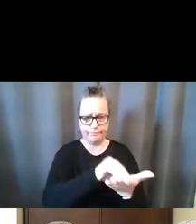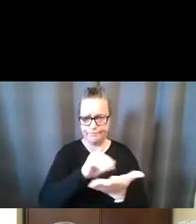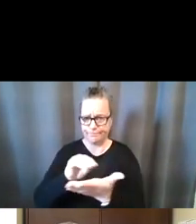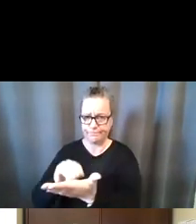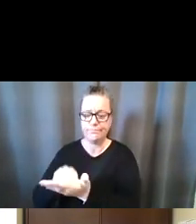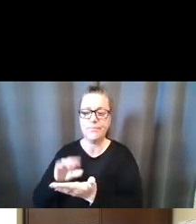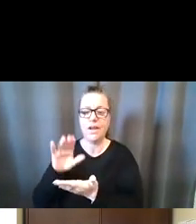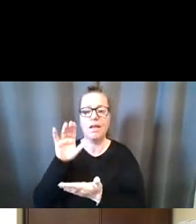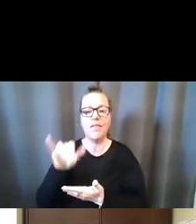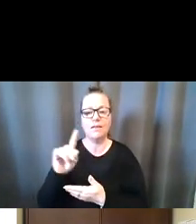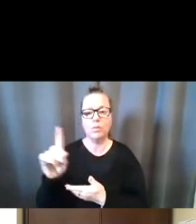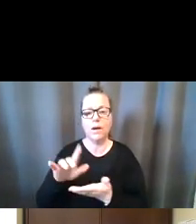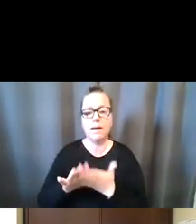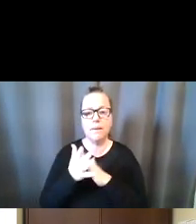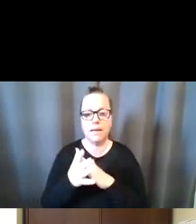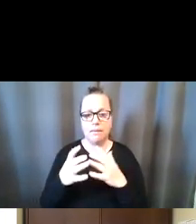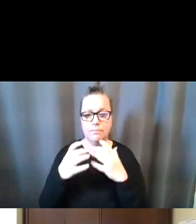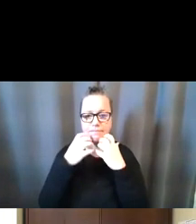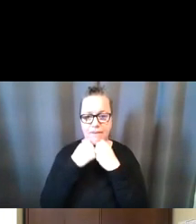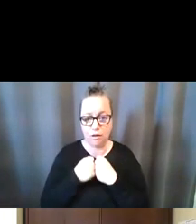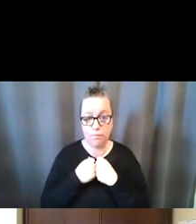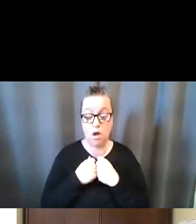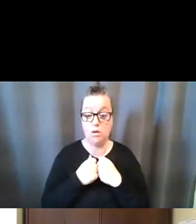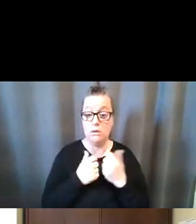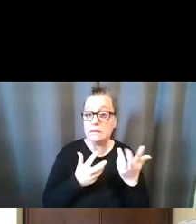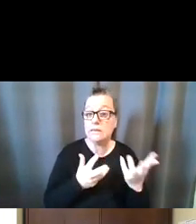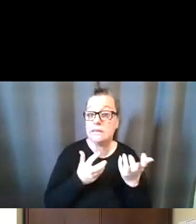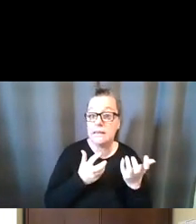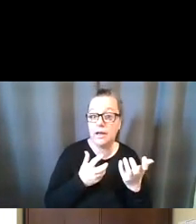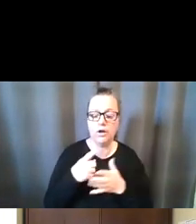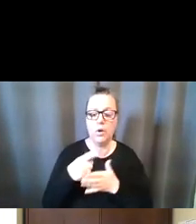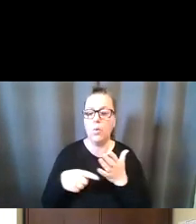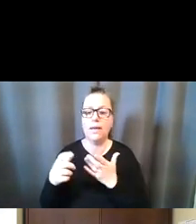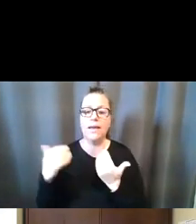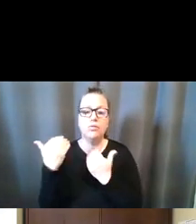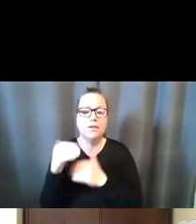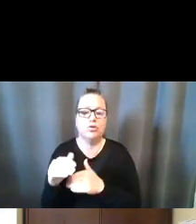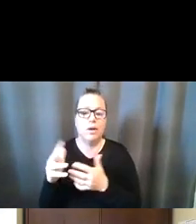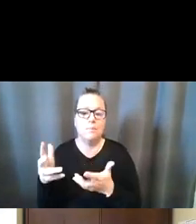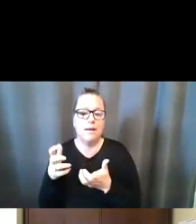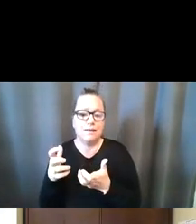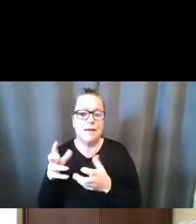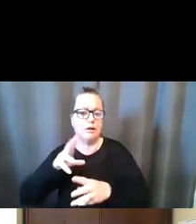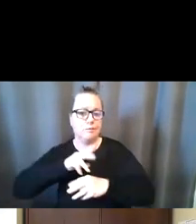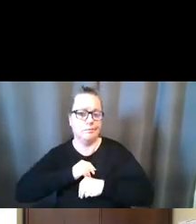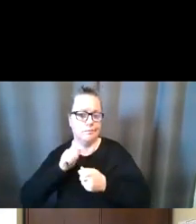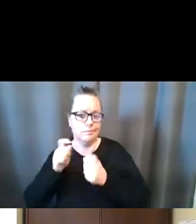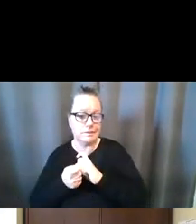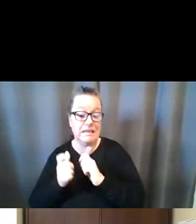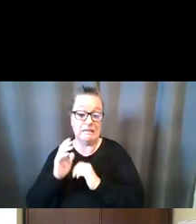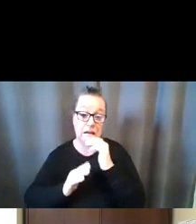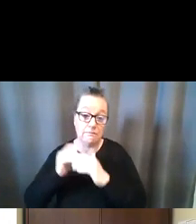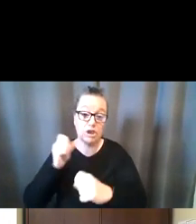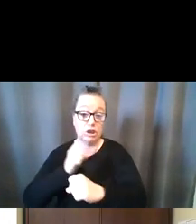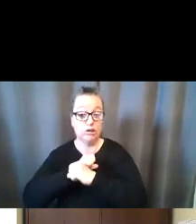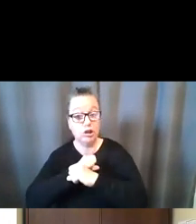to get valuable. In terms of desire, what can restrain my desire to step into a change? Well, certainly comfort and security